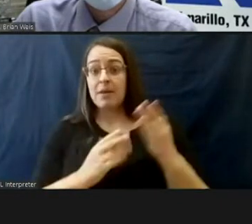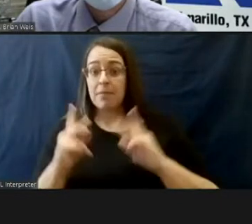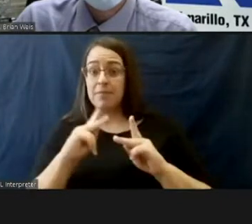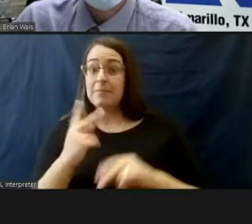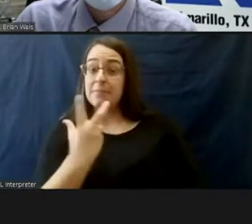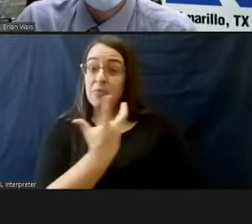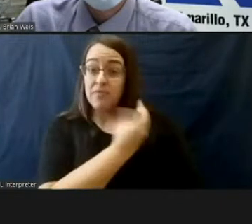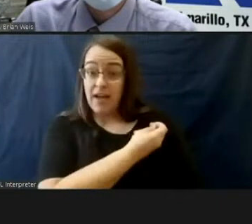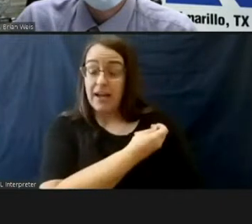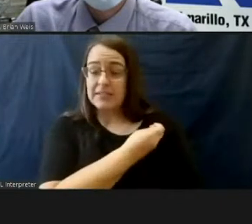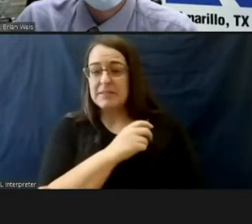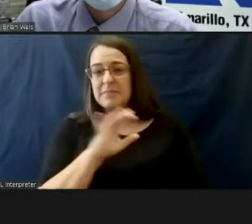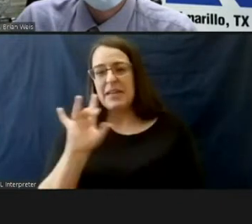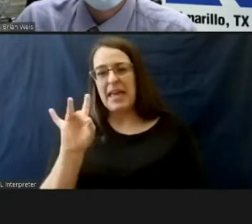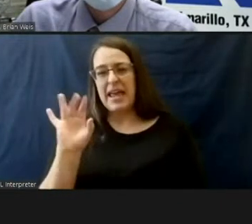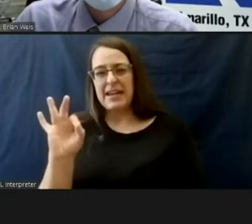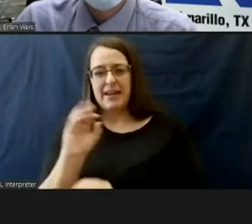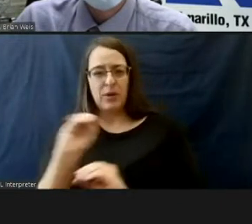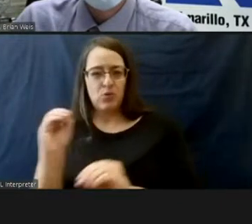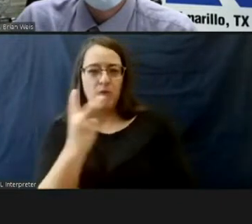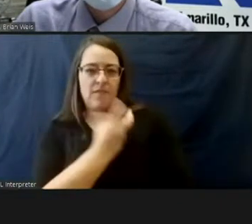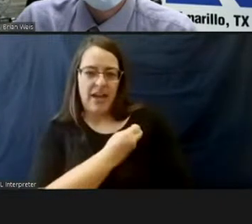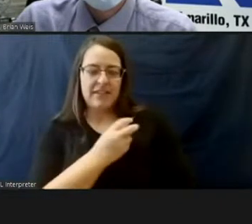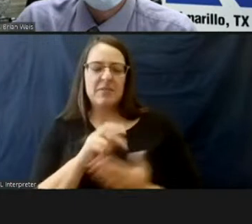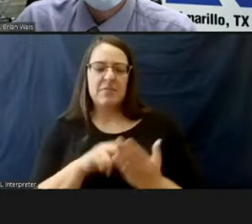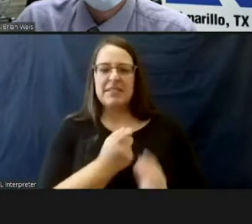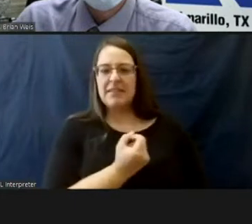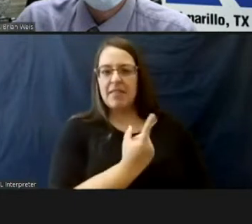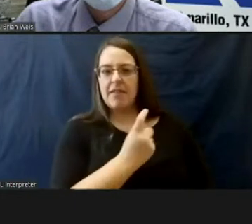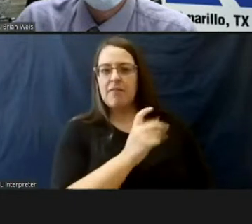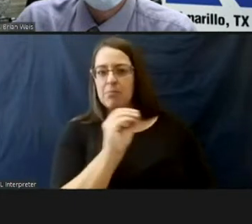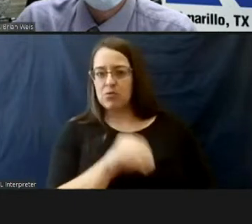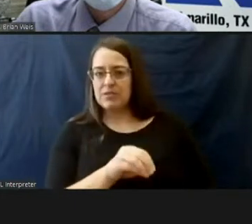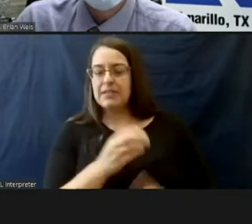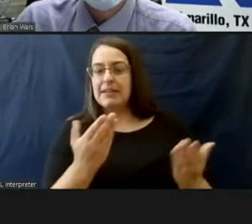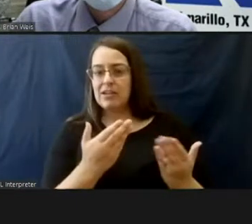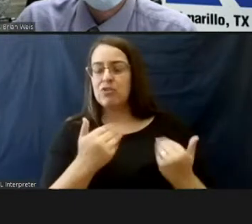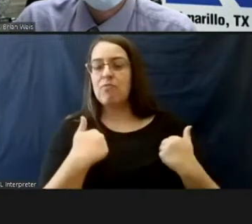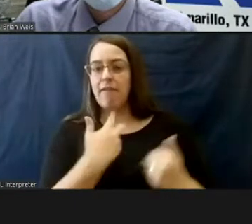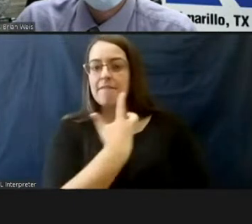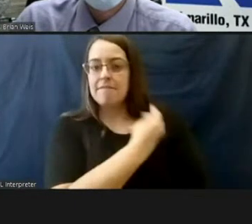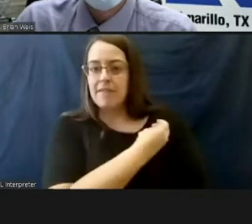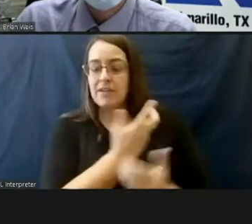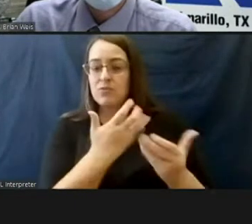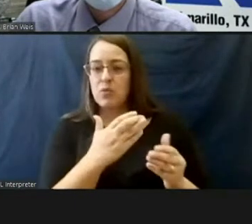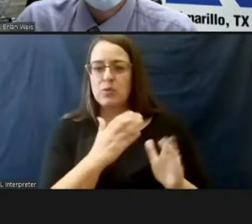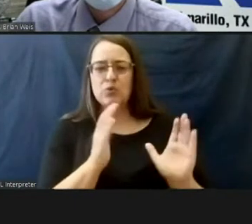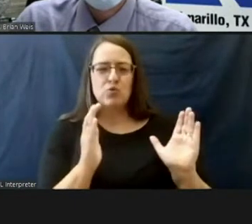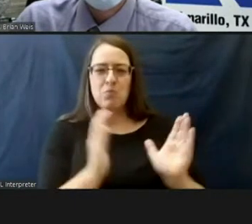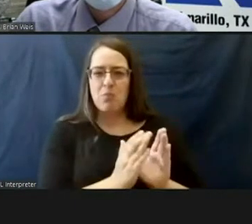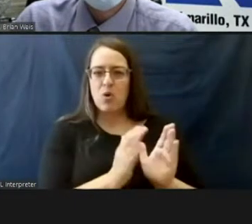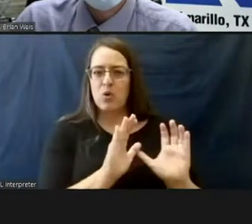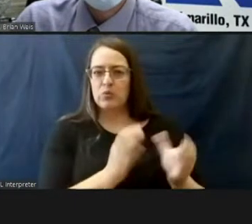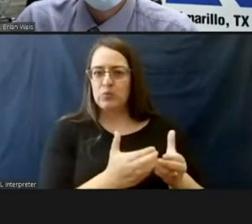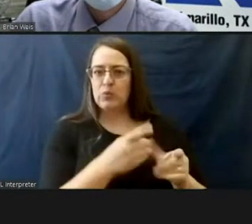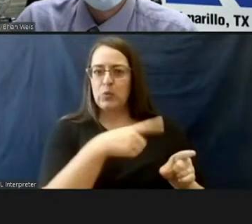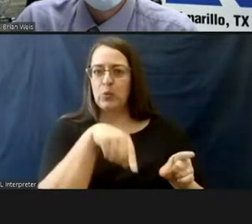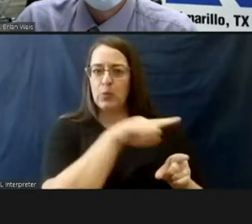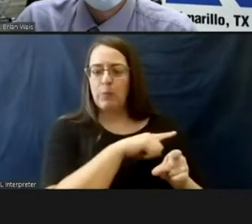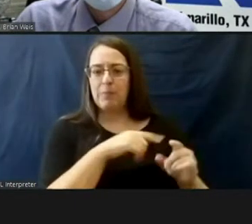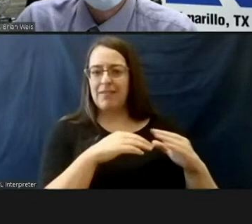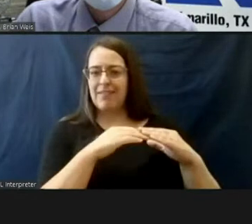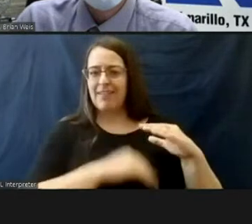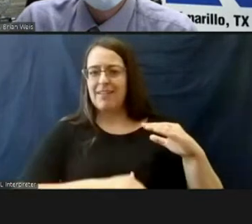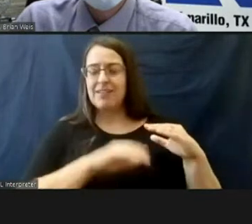that 89% are unvaccinated, 11% are vaccinated. A very small percent of those under age 60 that